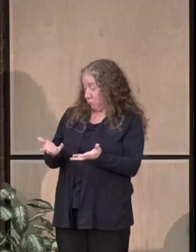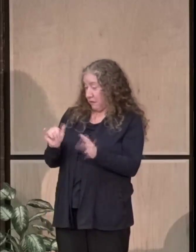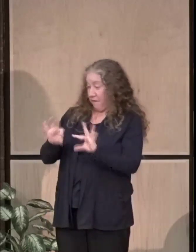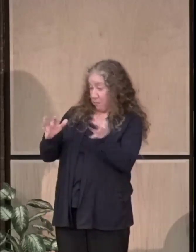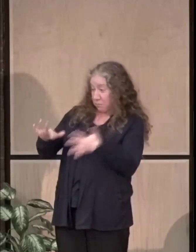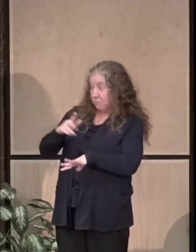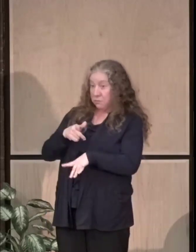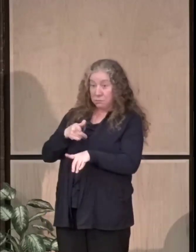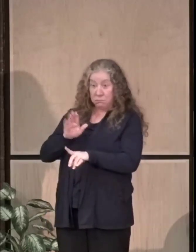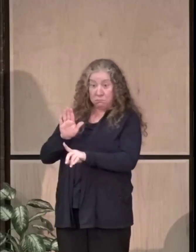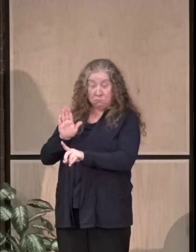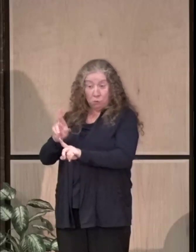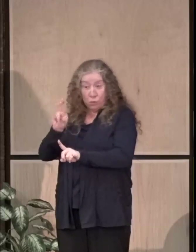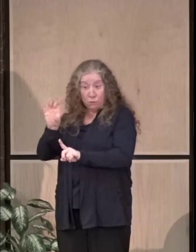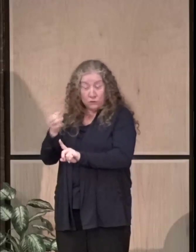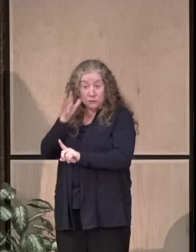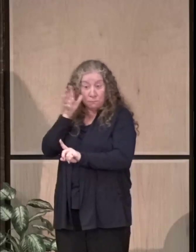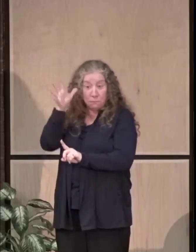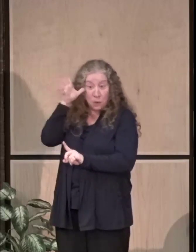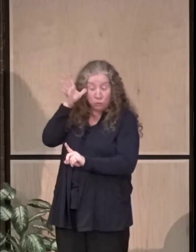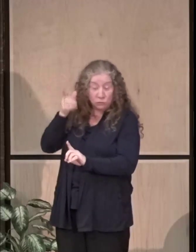whether his parents are